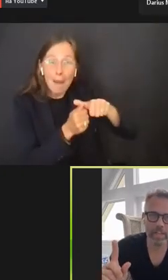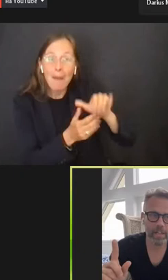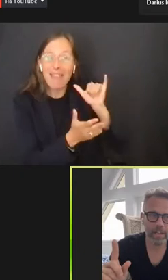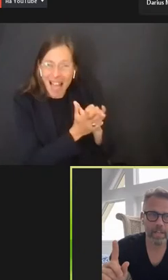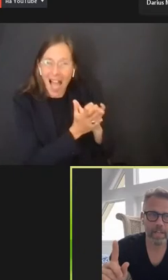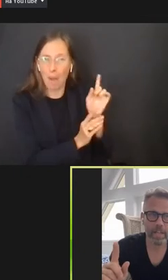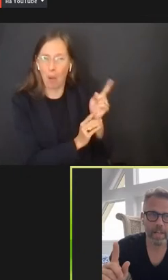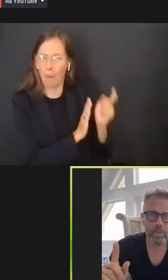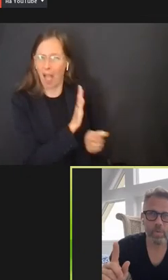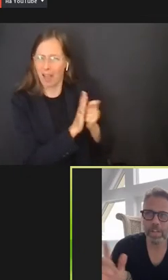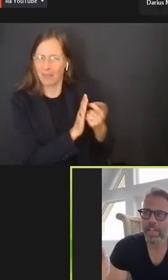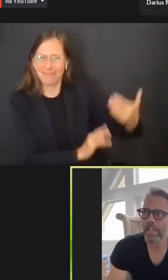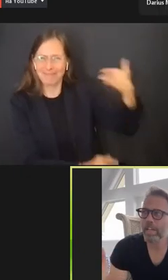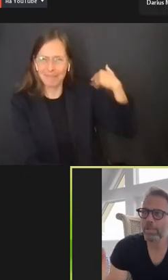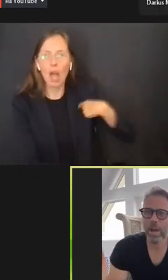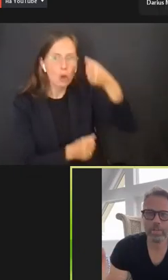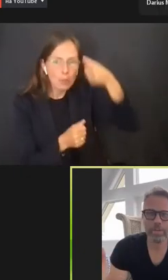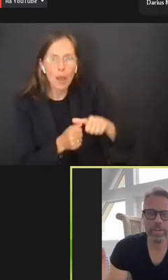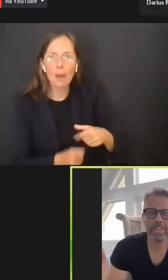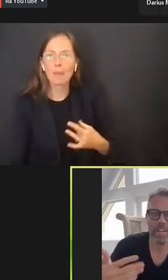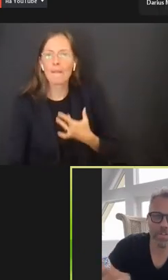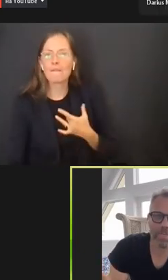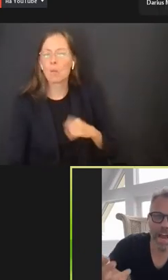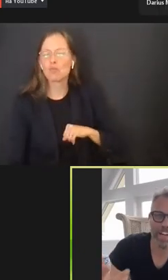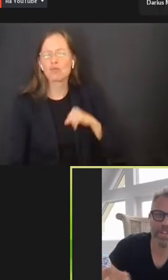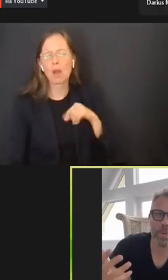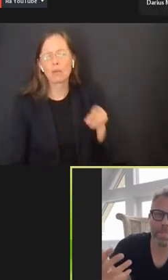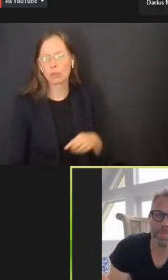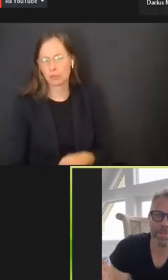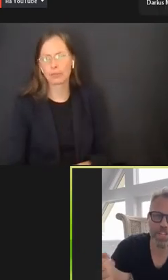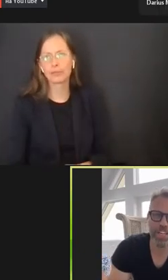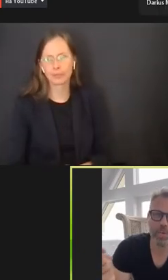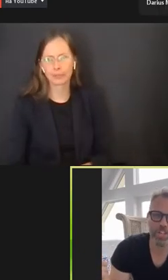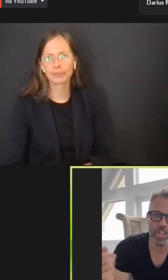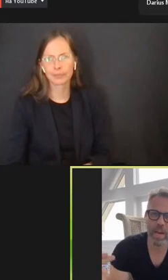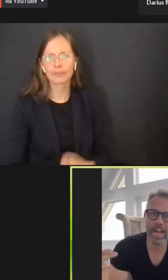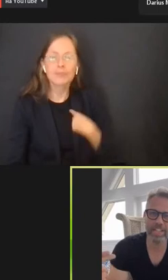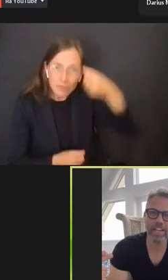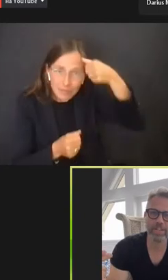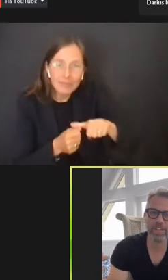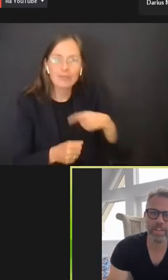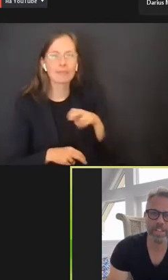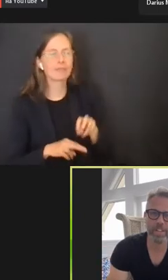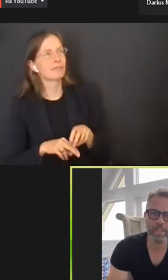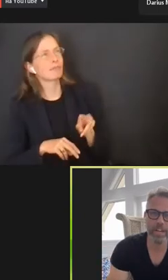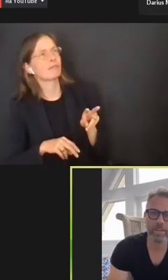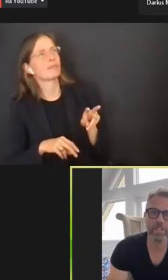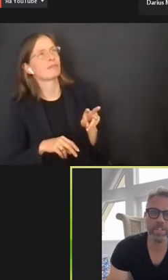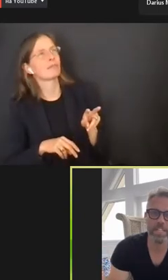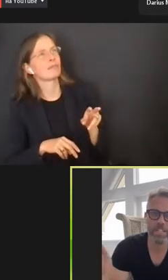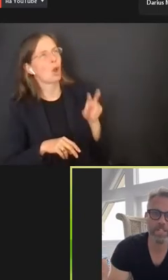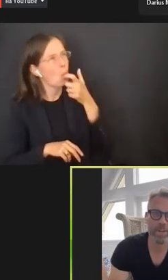feeling really proud of you. Like, I actually remember sitting and watching you act and feeling